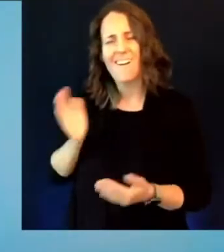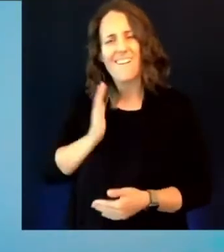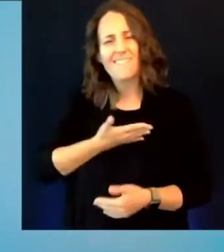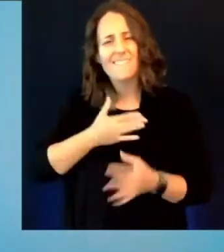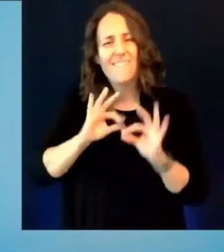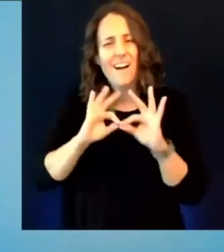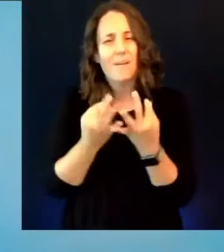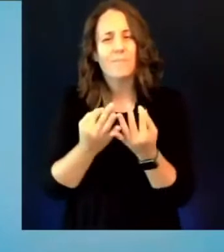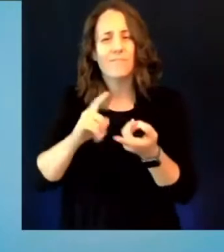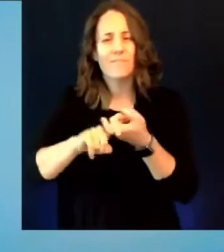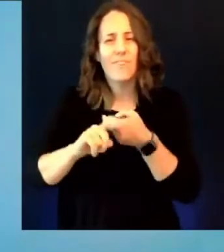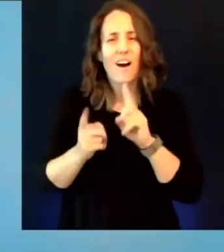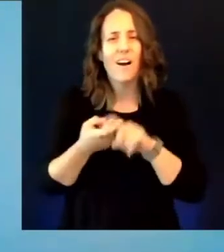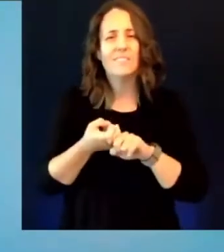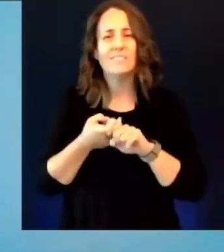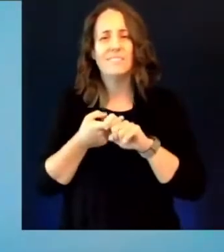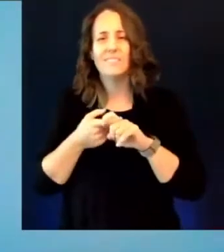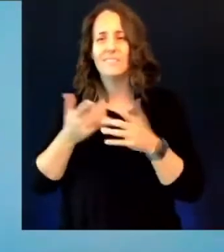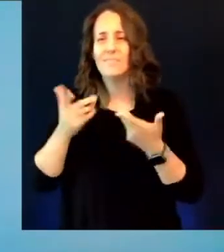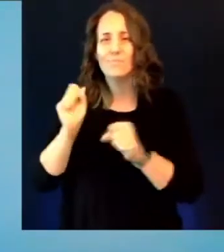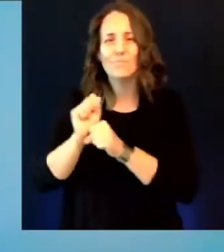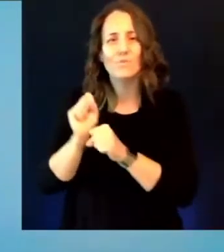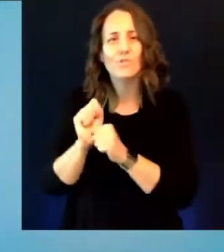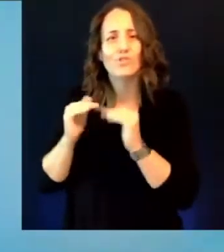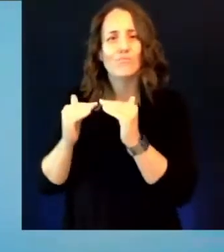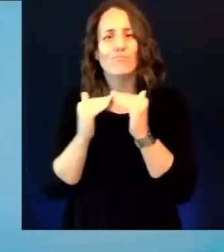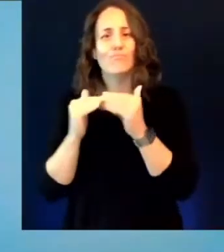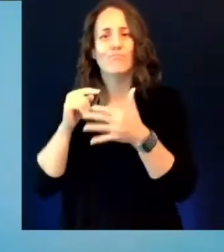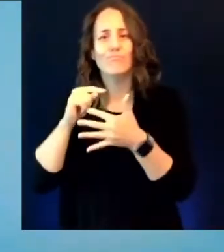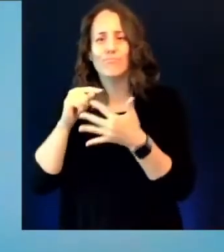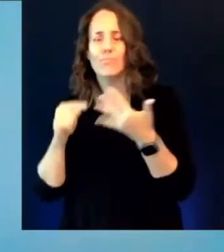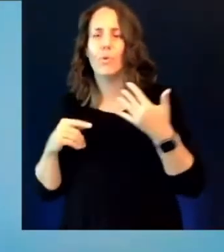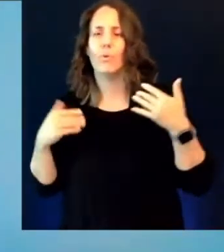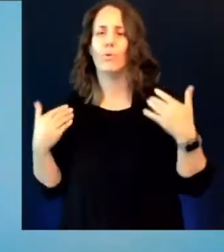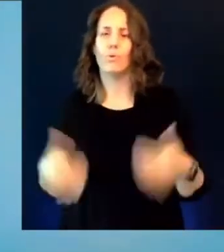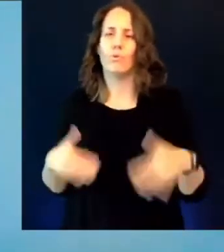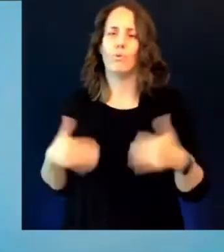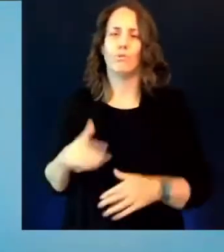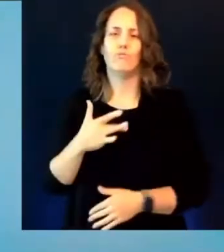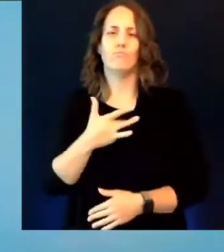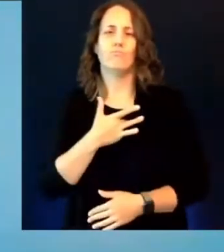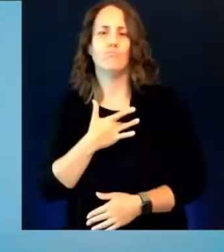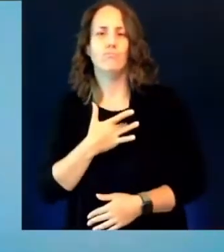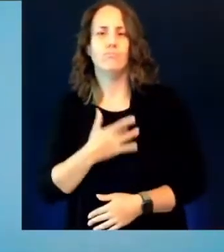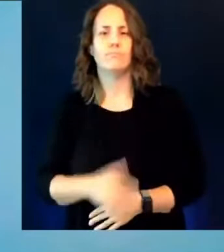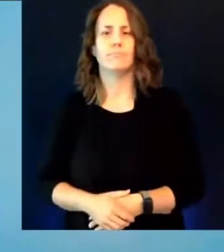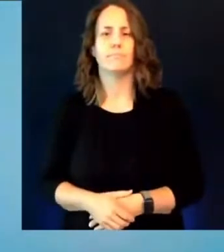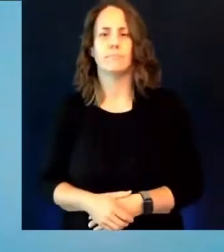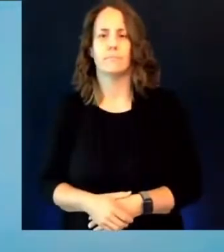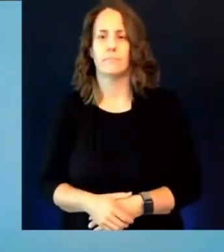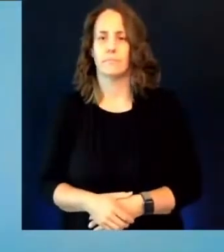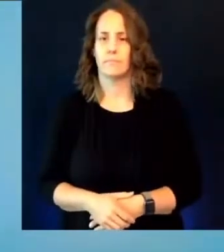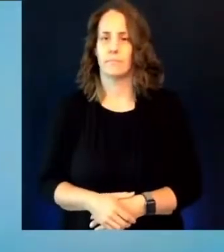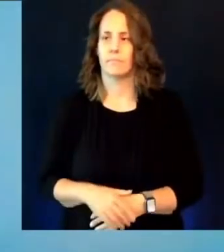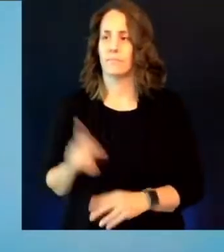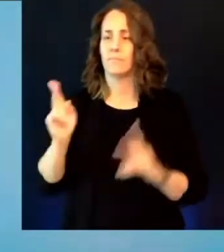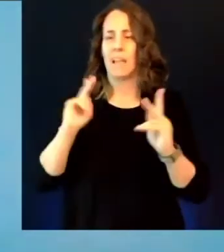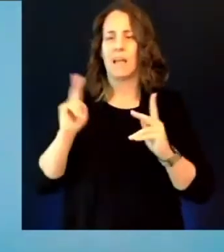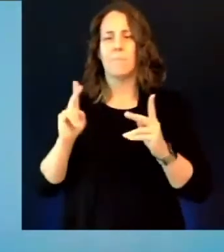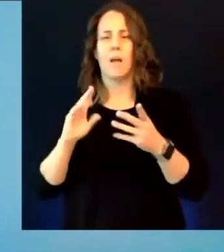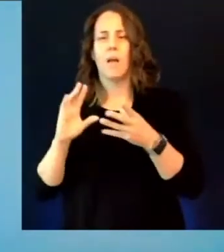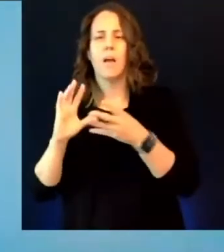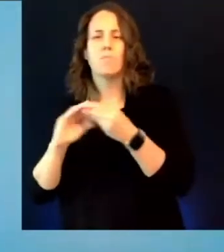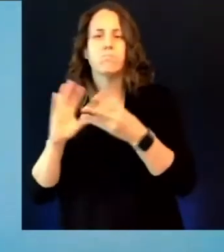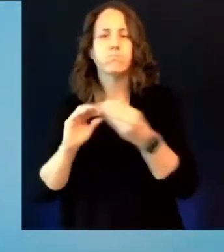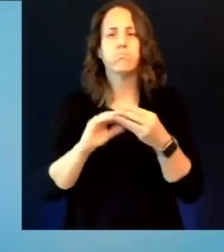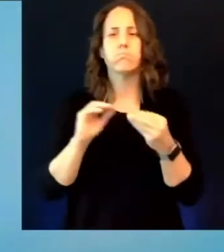There has been a lot of news circulating recently about vaccine breakthrough cases, and it is important to remember the overwhelming majority of